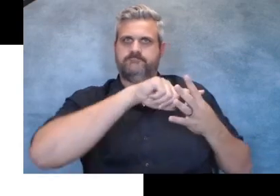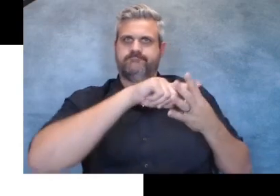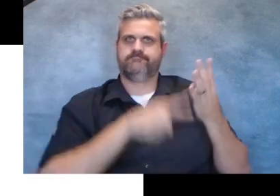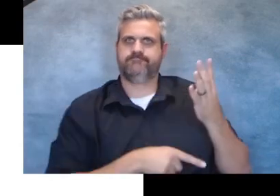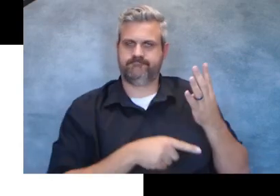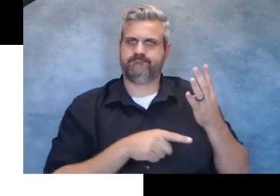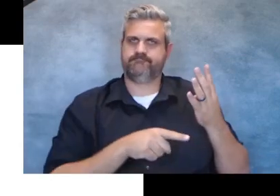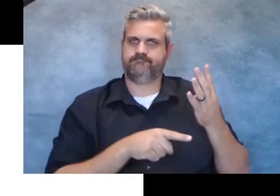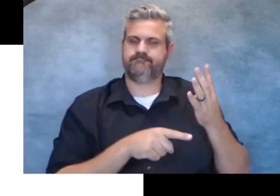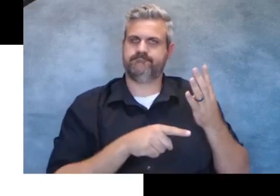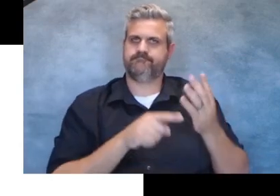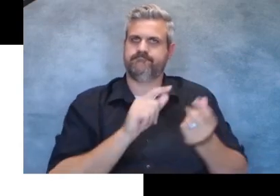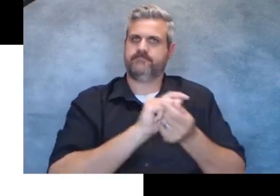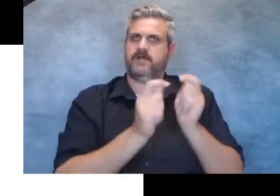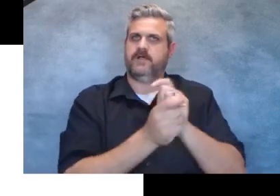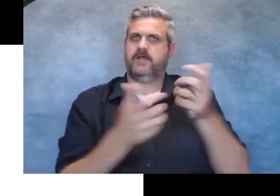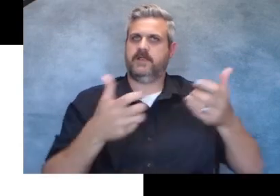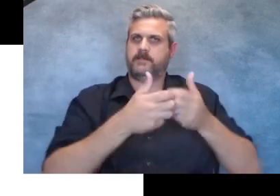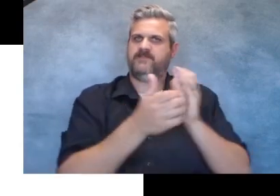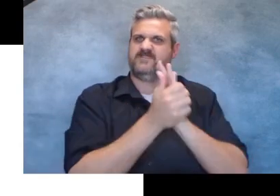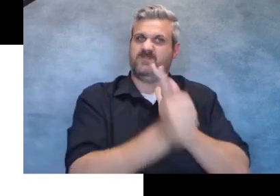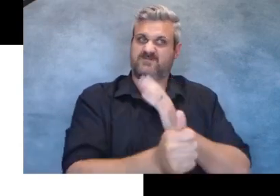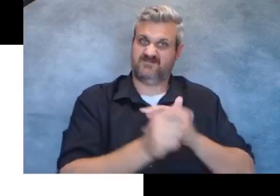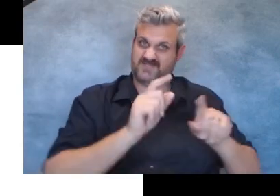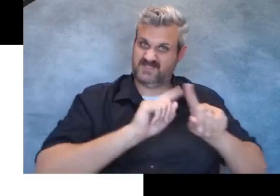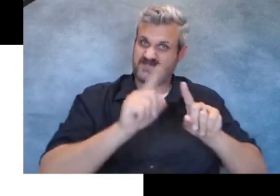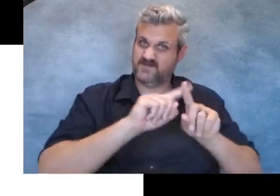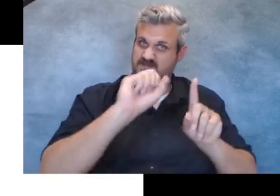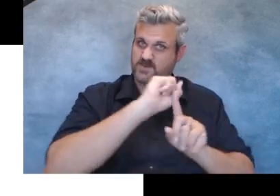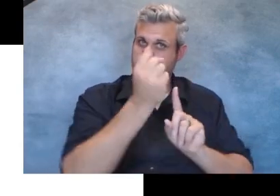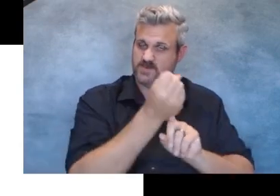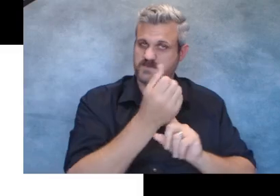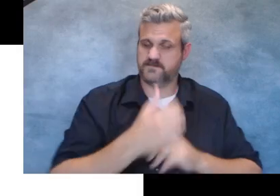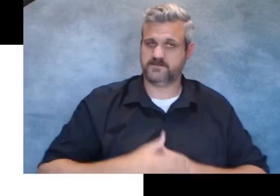current adaptive skills in multiple settings.